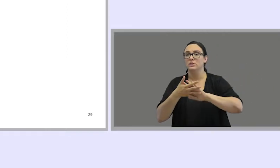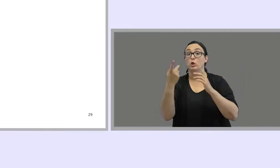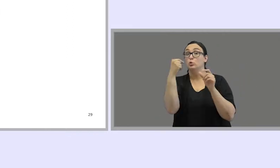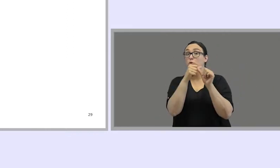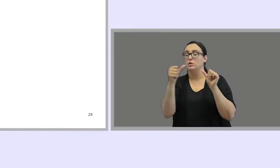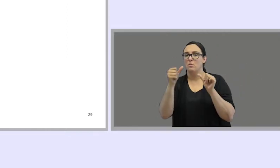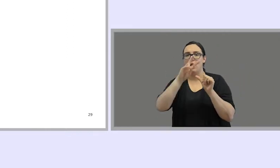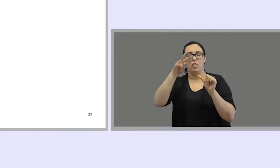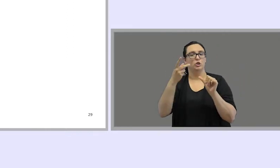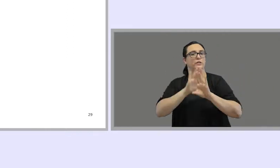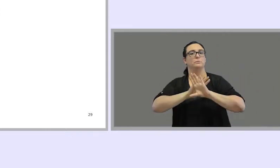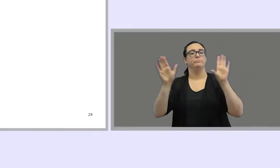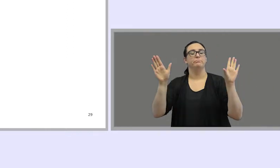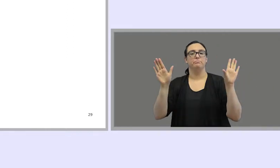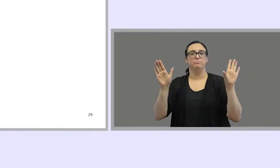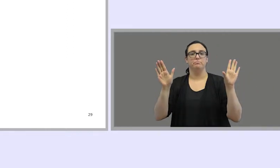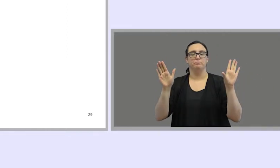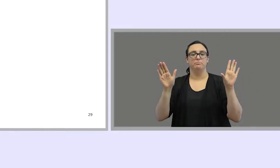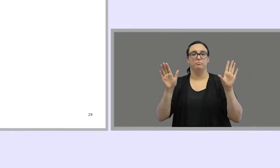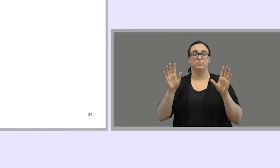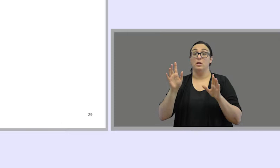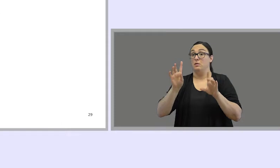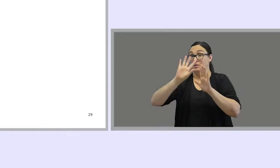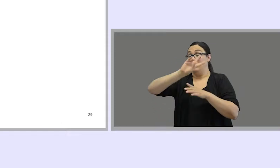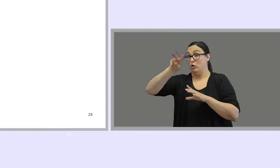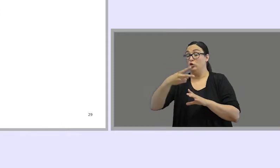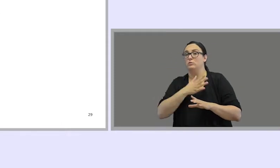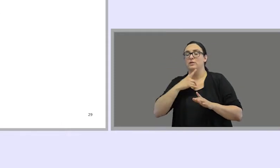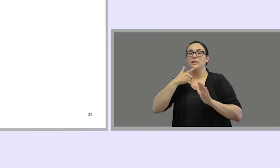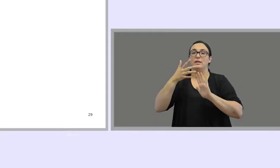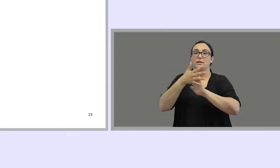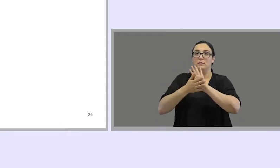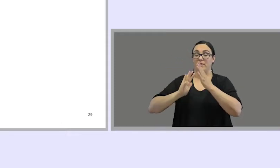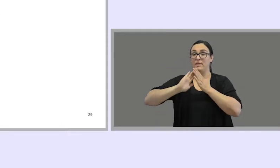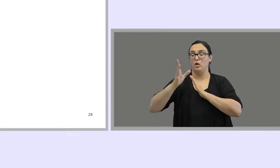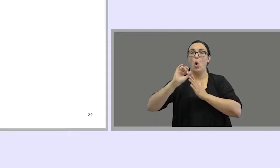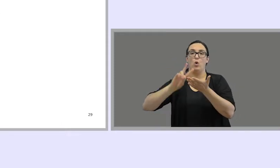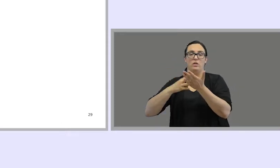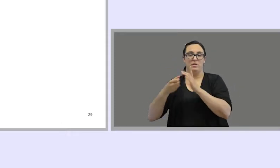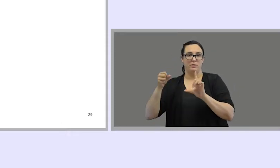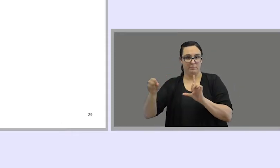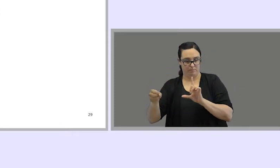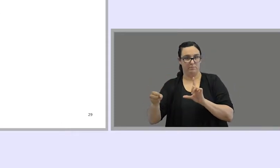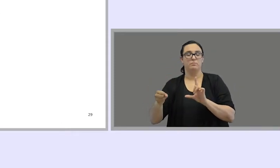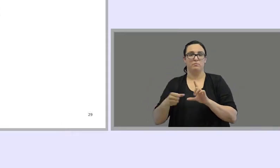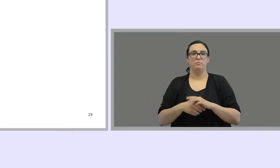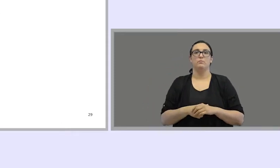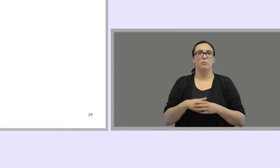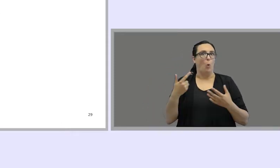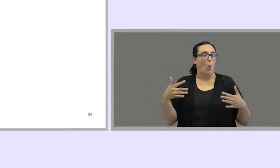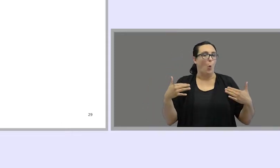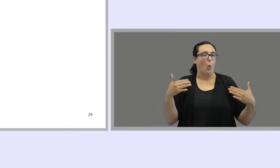sign interpreted or sign presented content. So, as you see, the difference